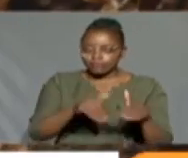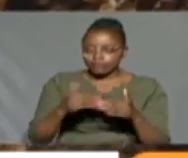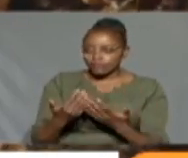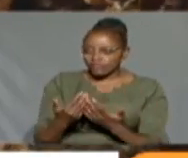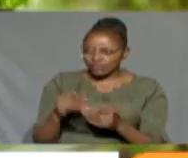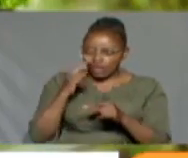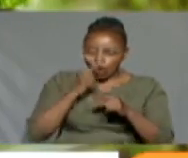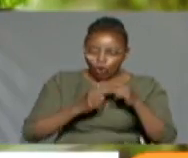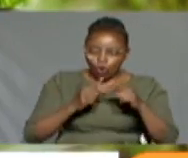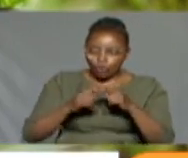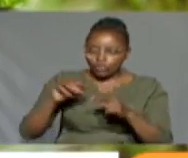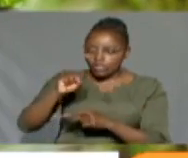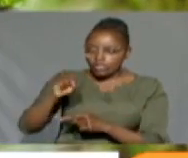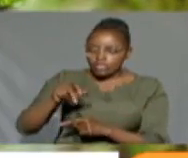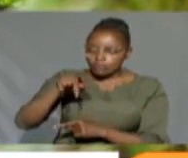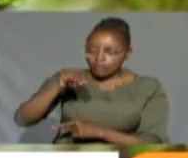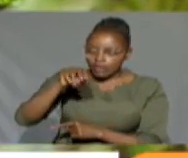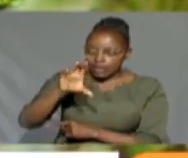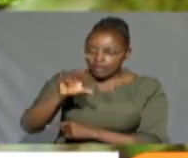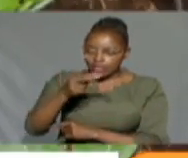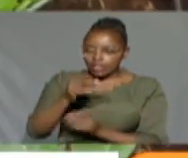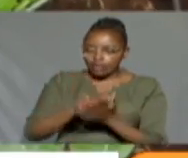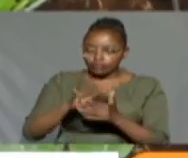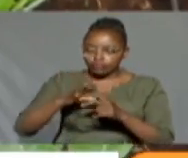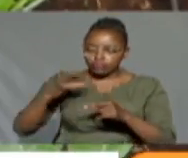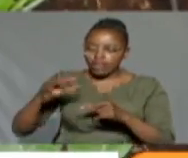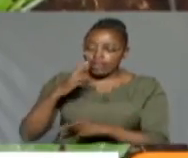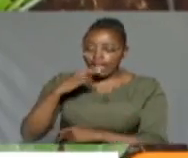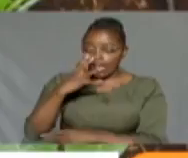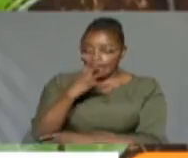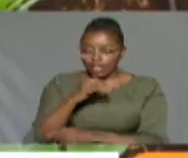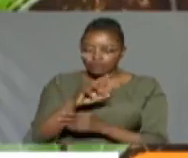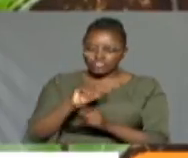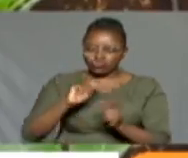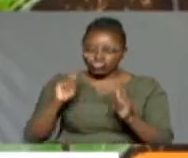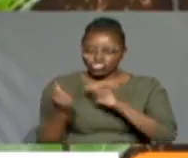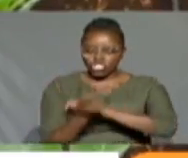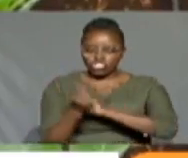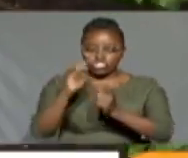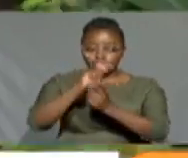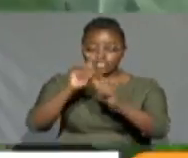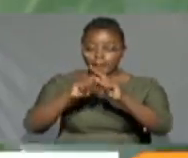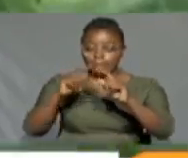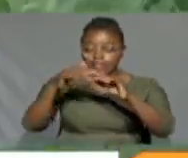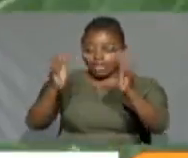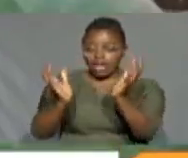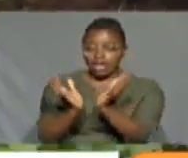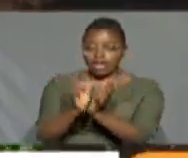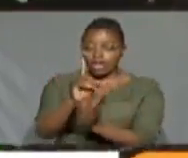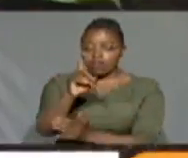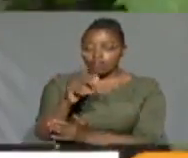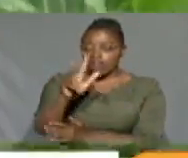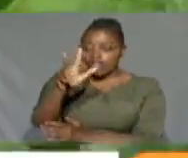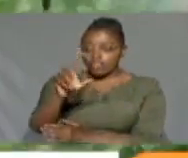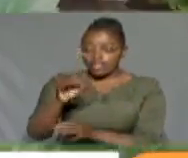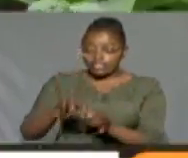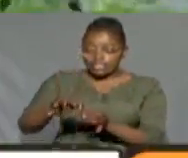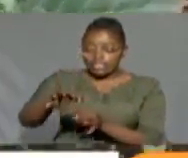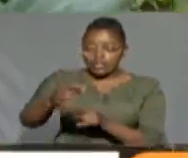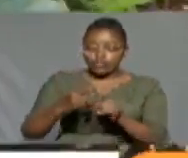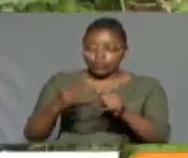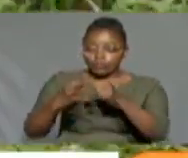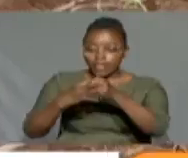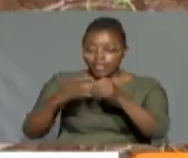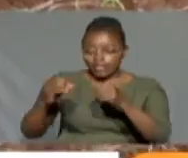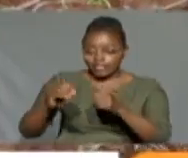onions, spinach, coriander, kales and tomatoes on a rotational basis. But the cabbage accounts for 30 acres out of the